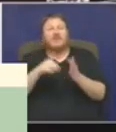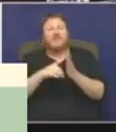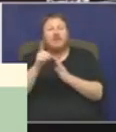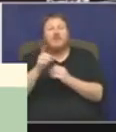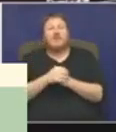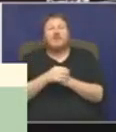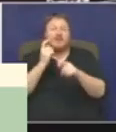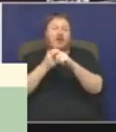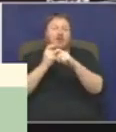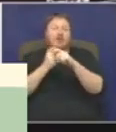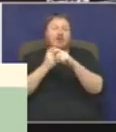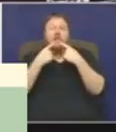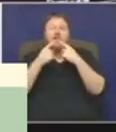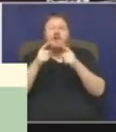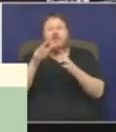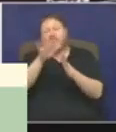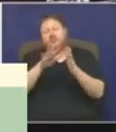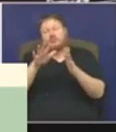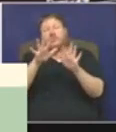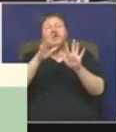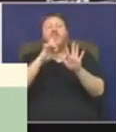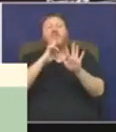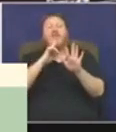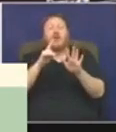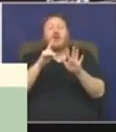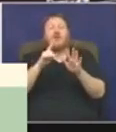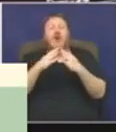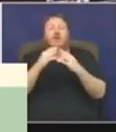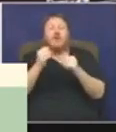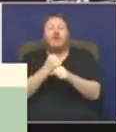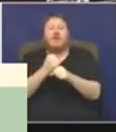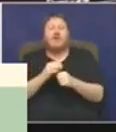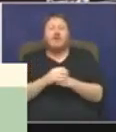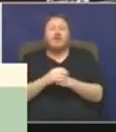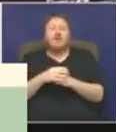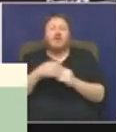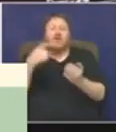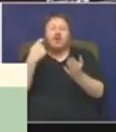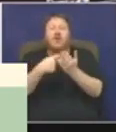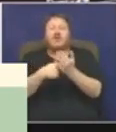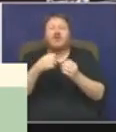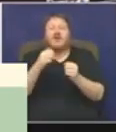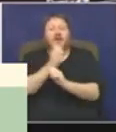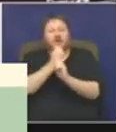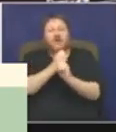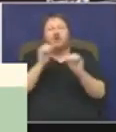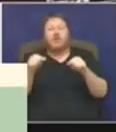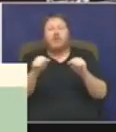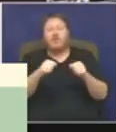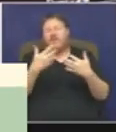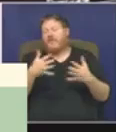a proposed 10,000 units. The costing and engineering approvals have been